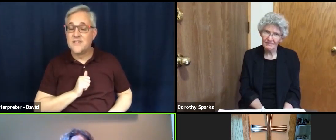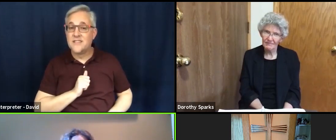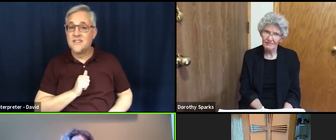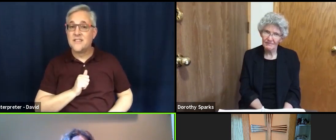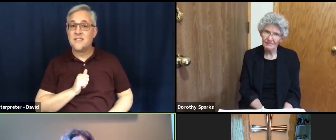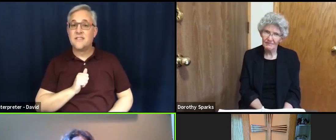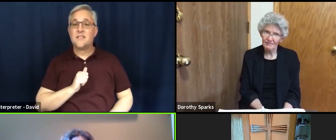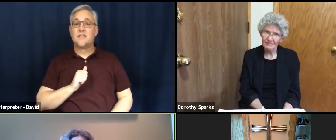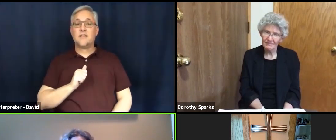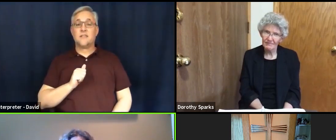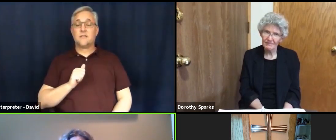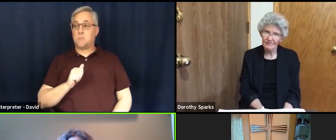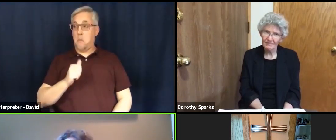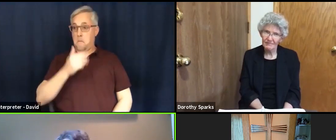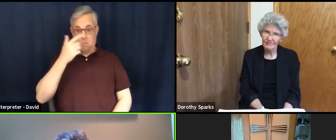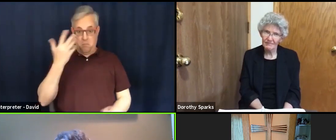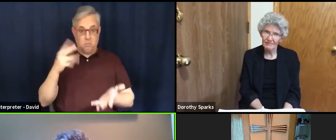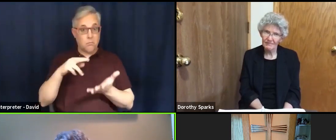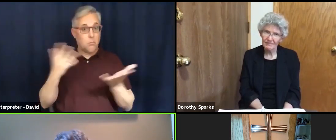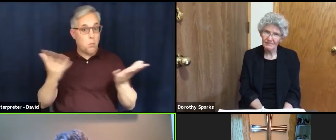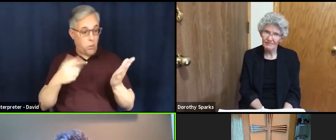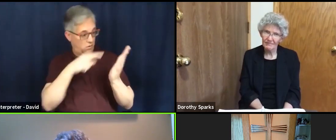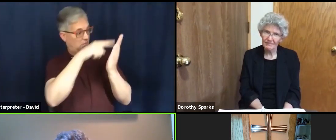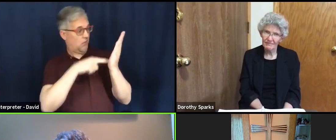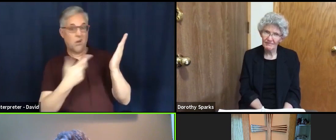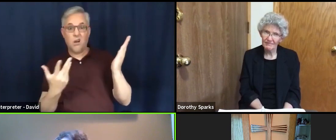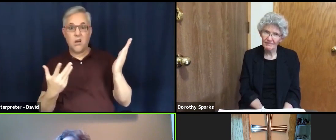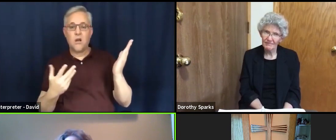when we feel judged.